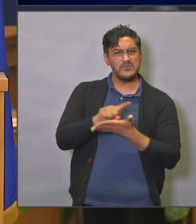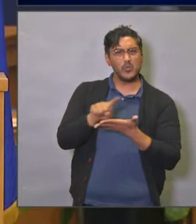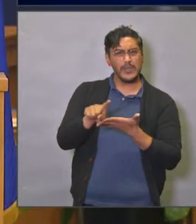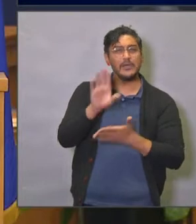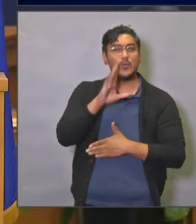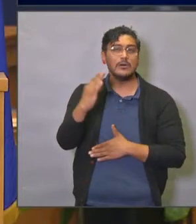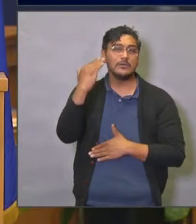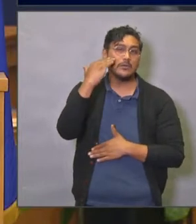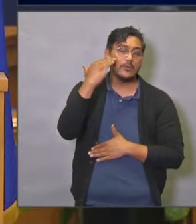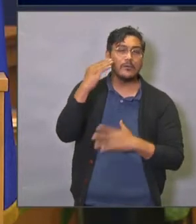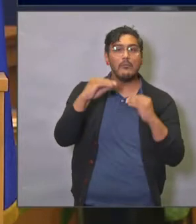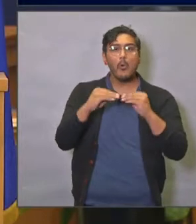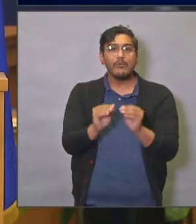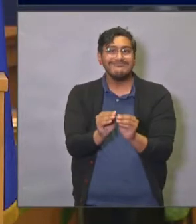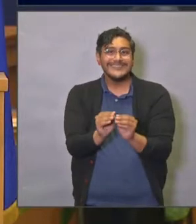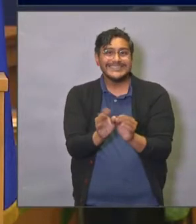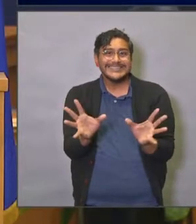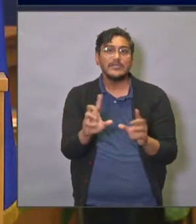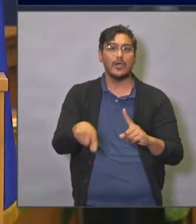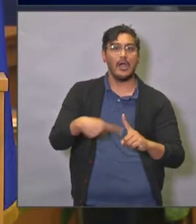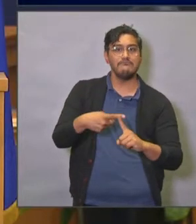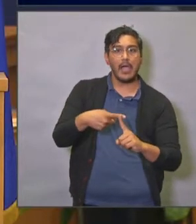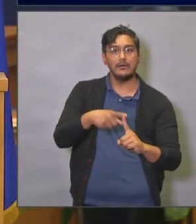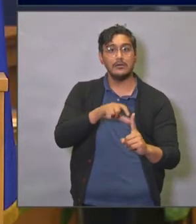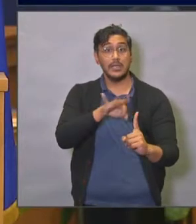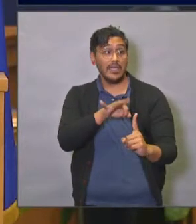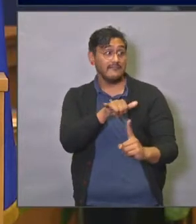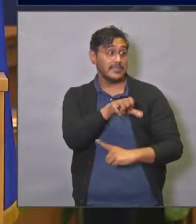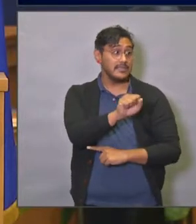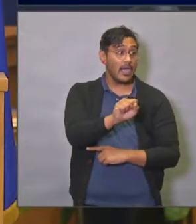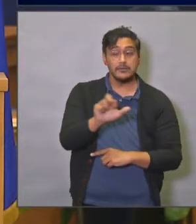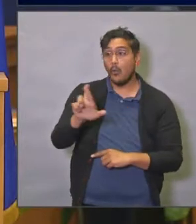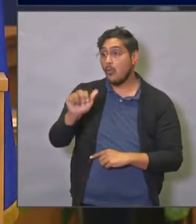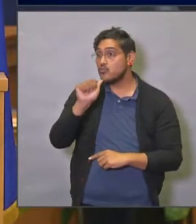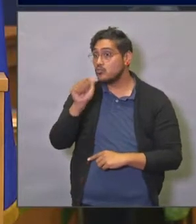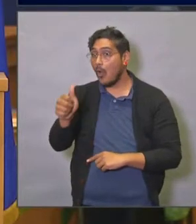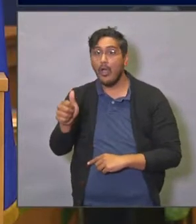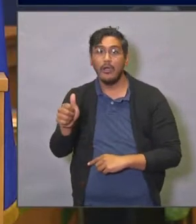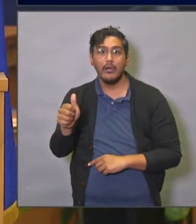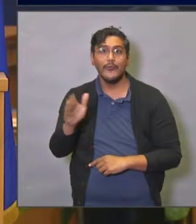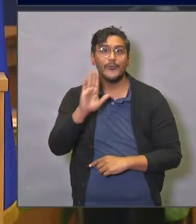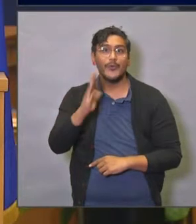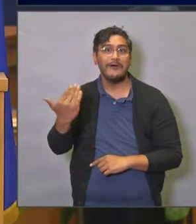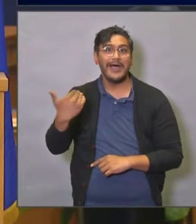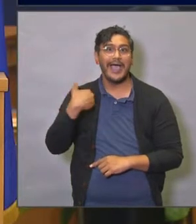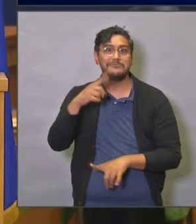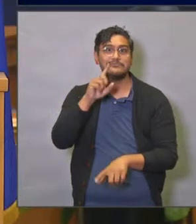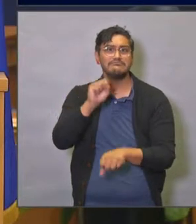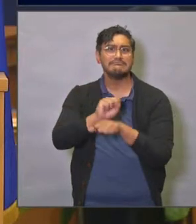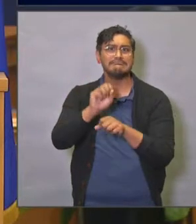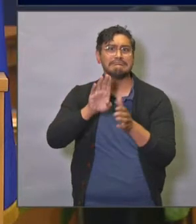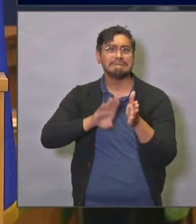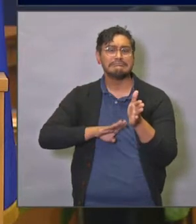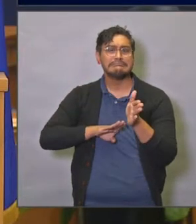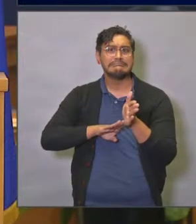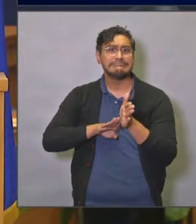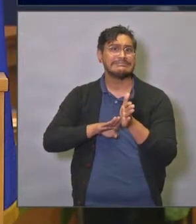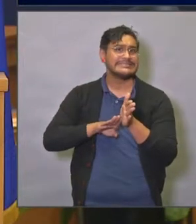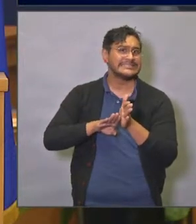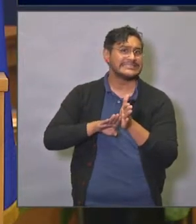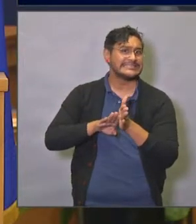sense in terms of case numbers about whether or not we see what we think would be indicating